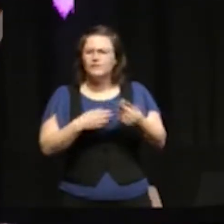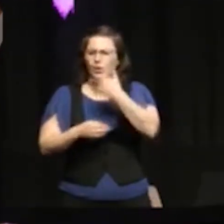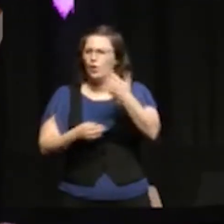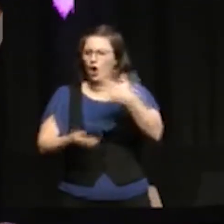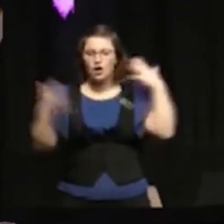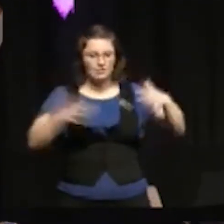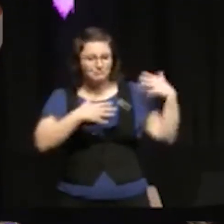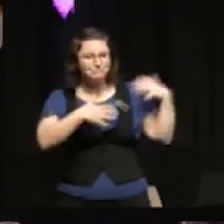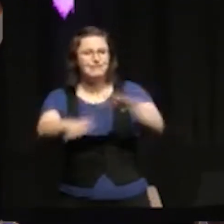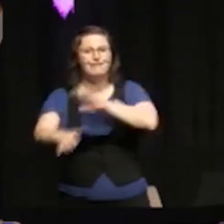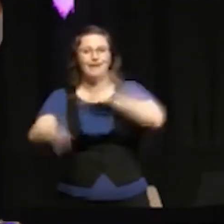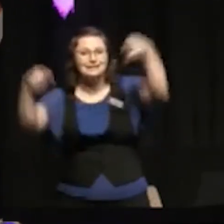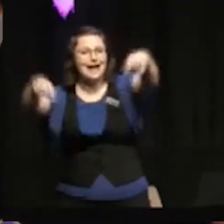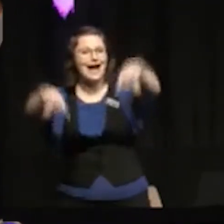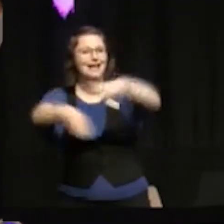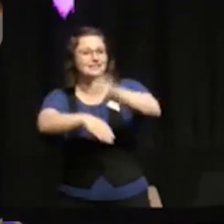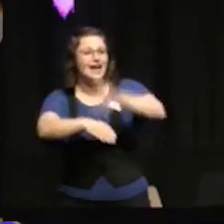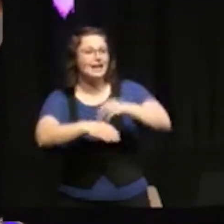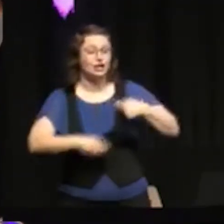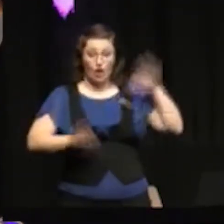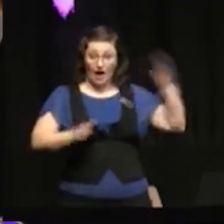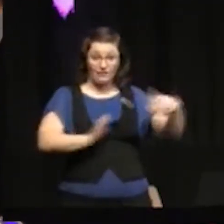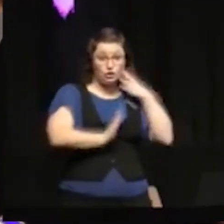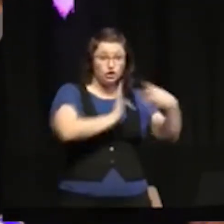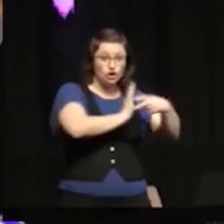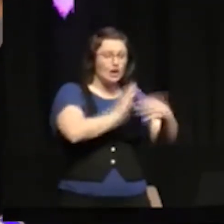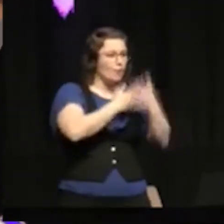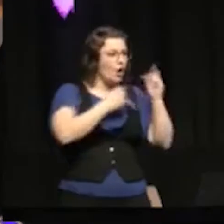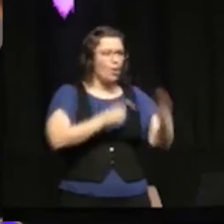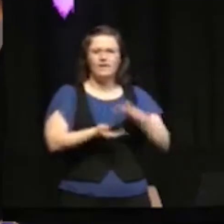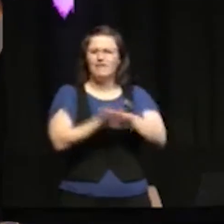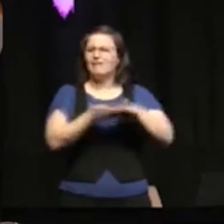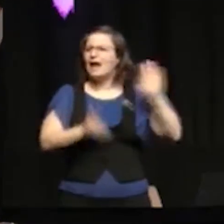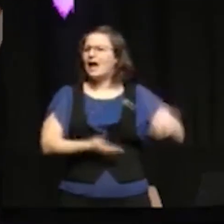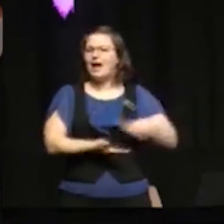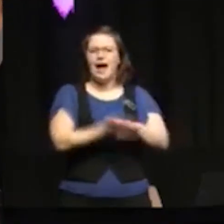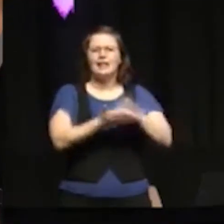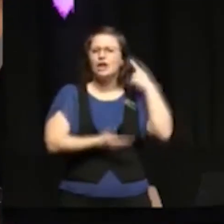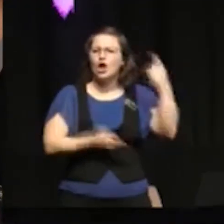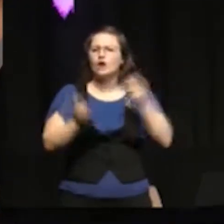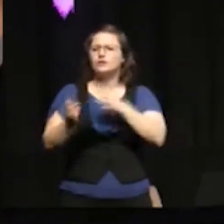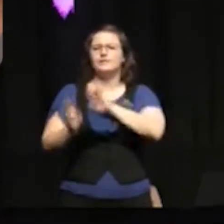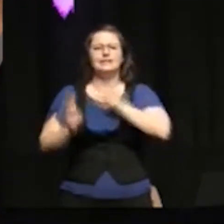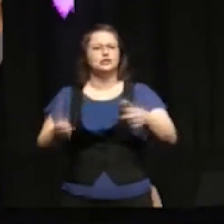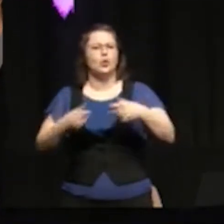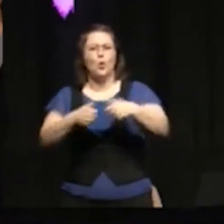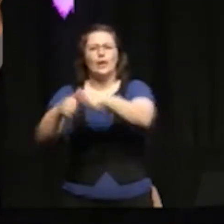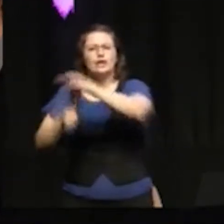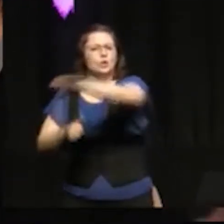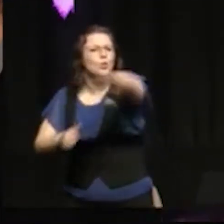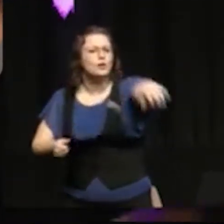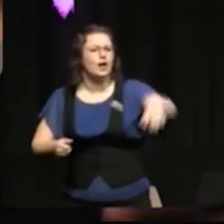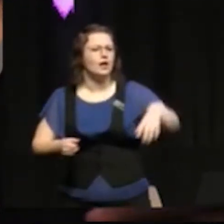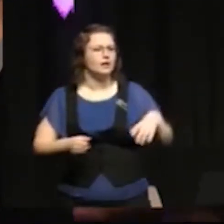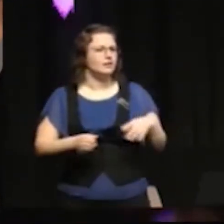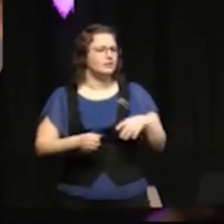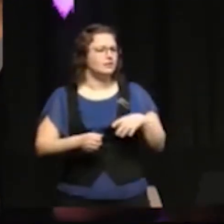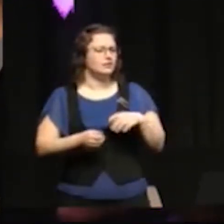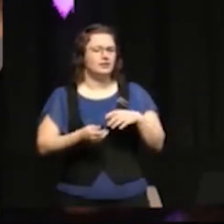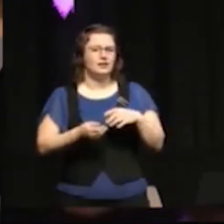like why I didn't hear about all this movement when I was in Syria all these years. I don't understand, you know. For me, the question